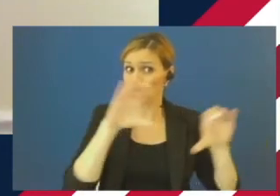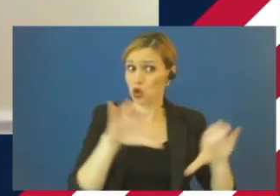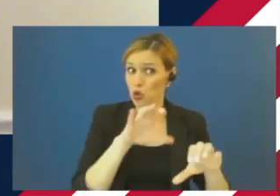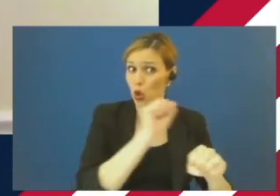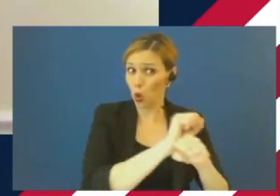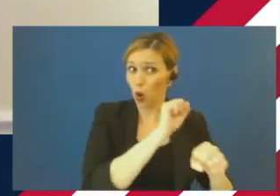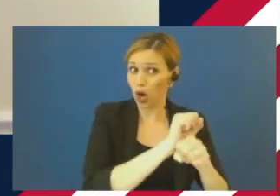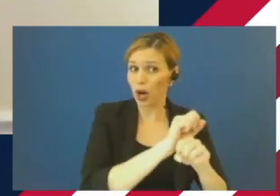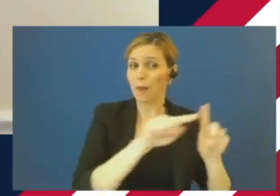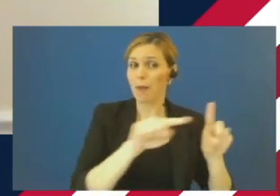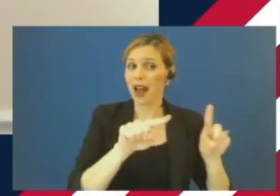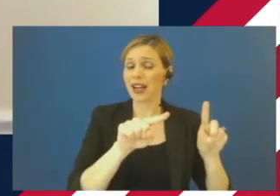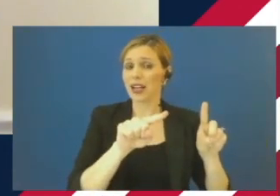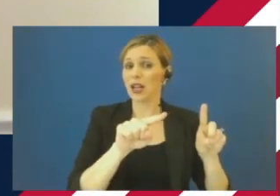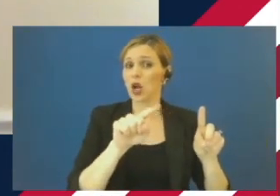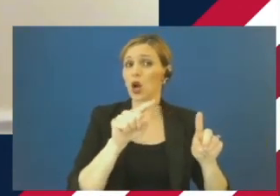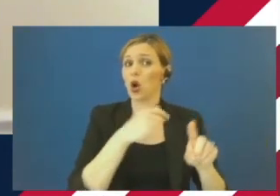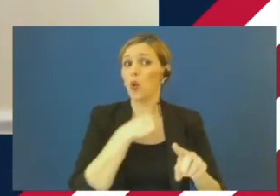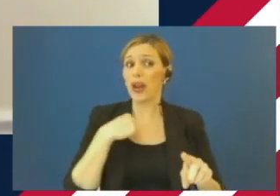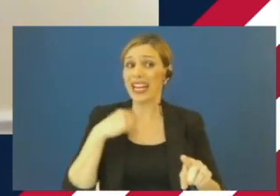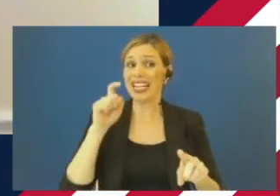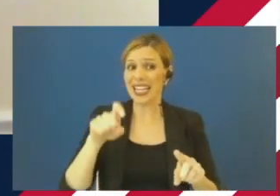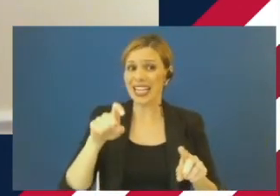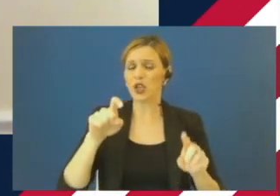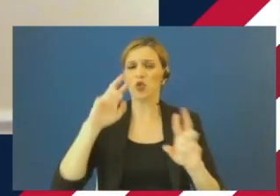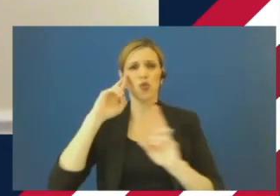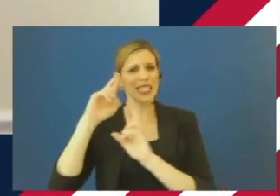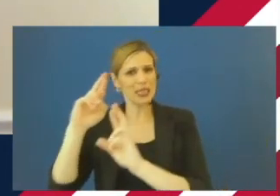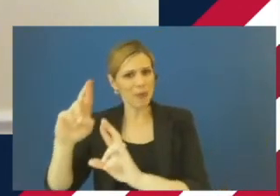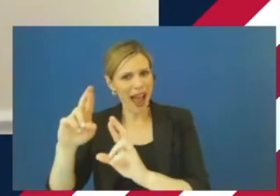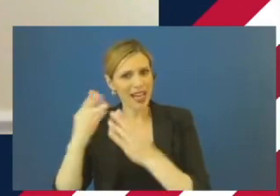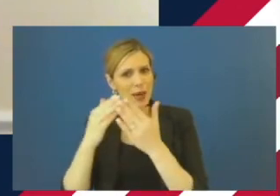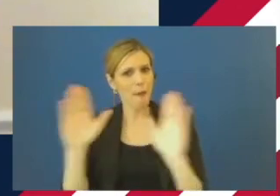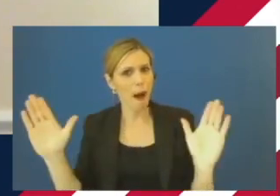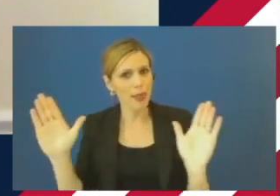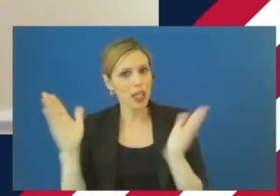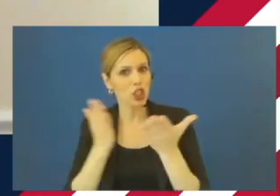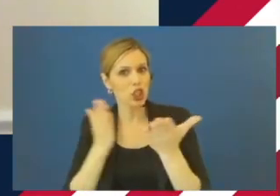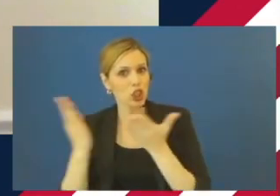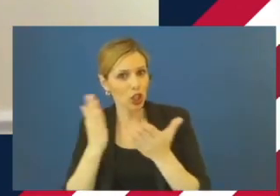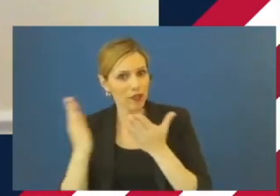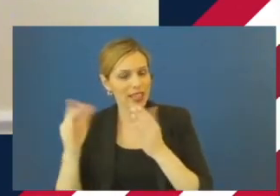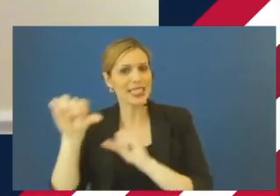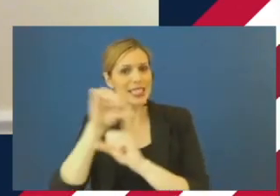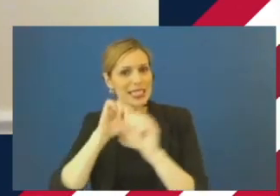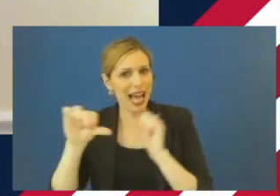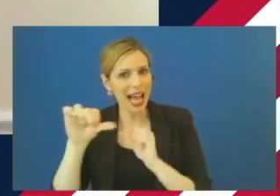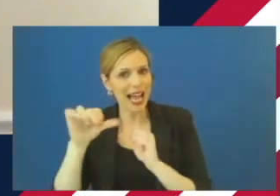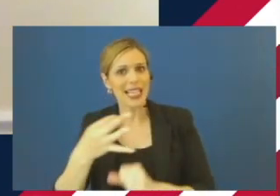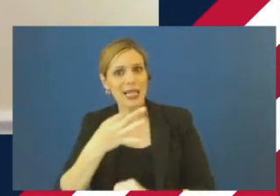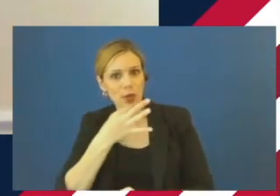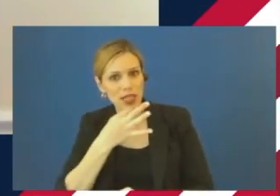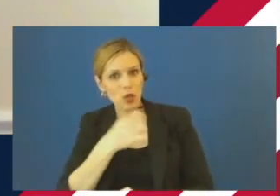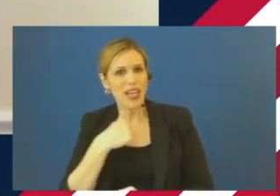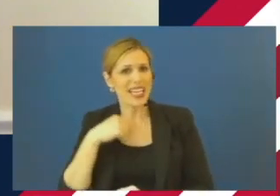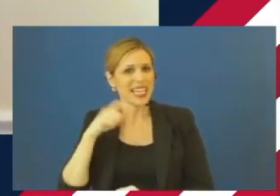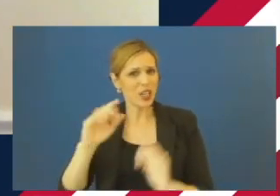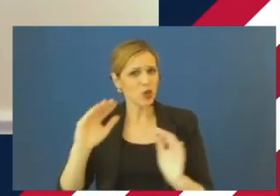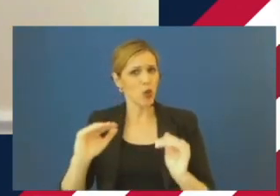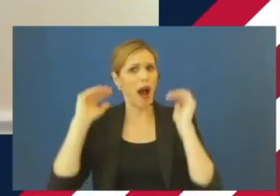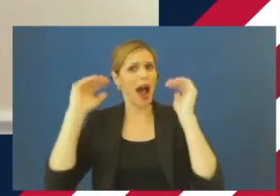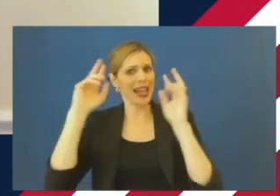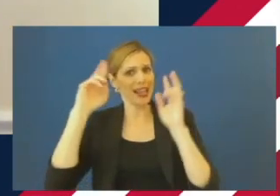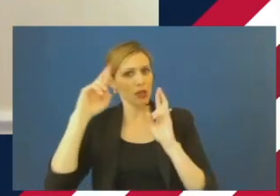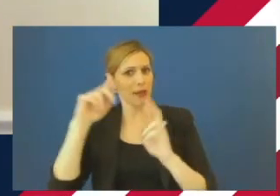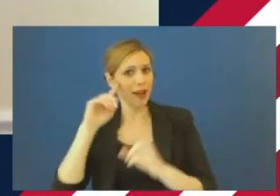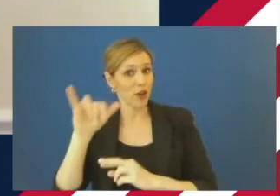respect of public service, of science, of expertise, and of our nation and in all its diversity. And I do